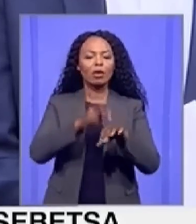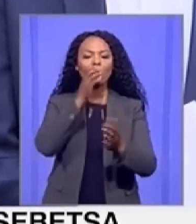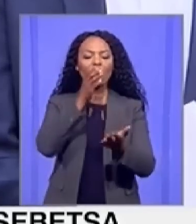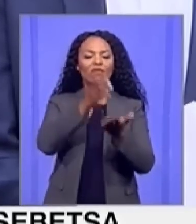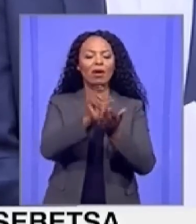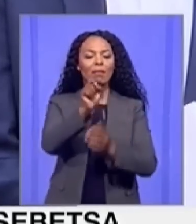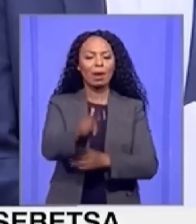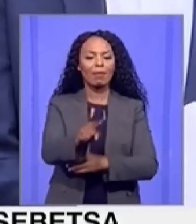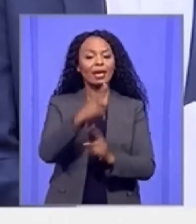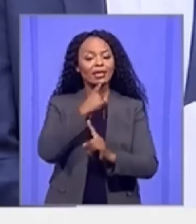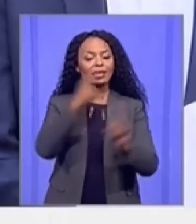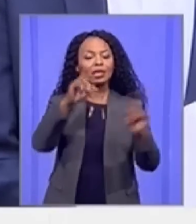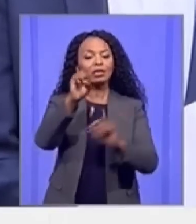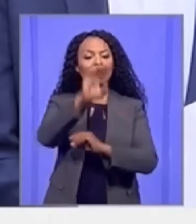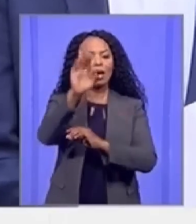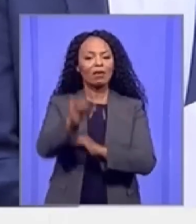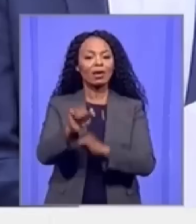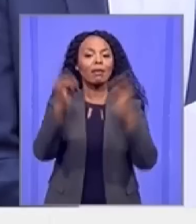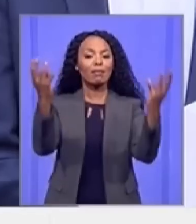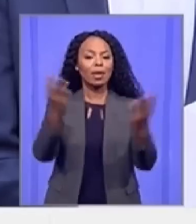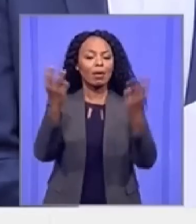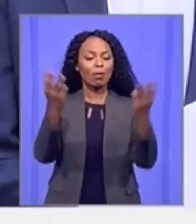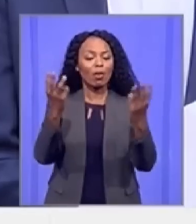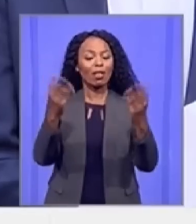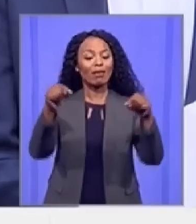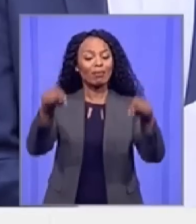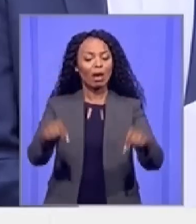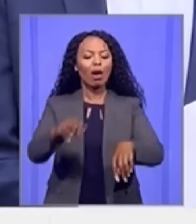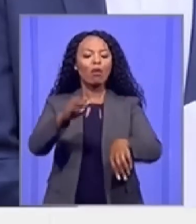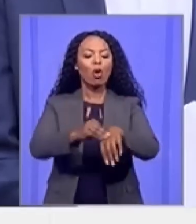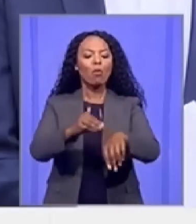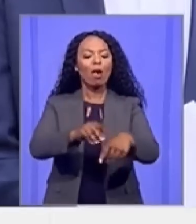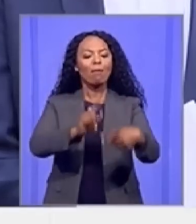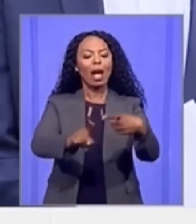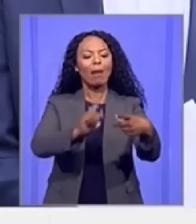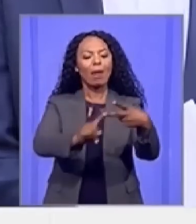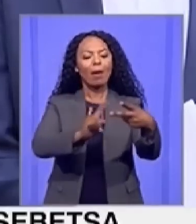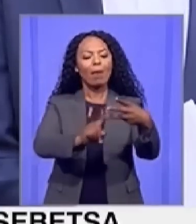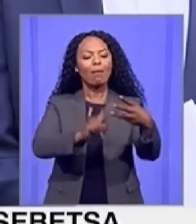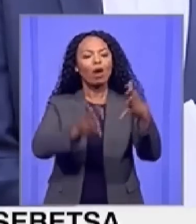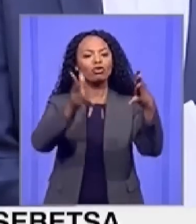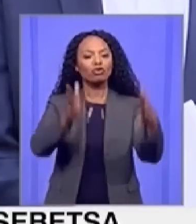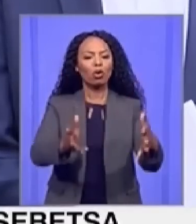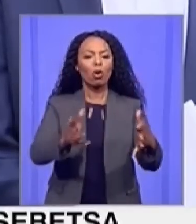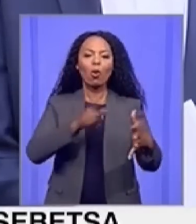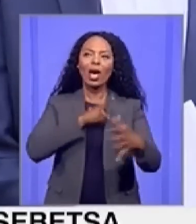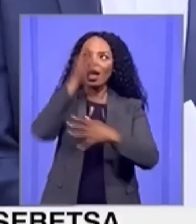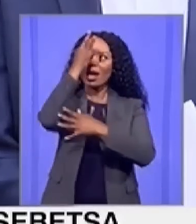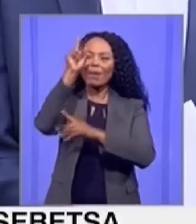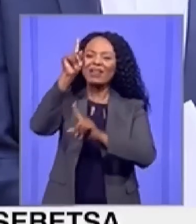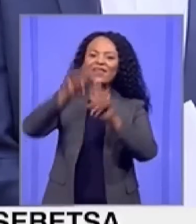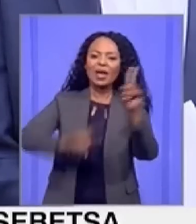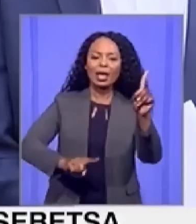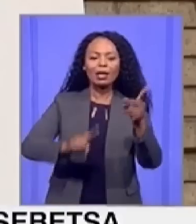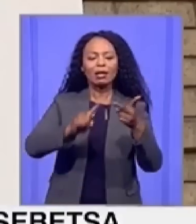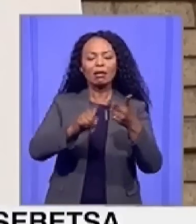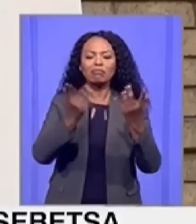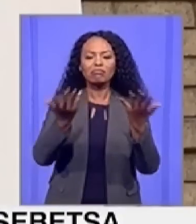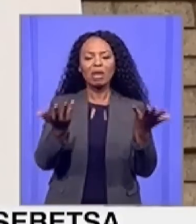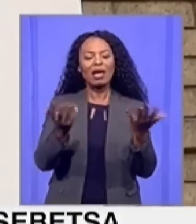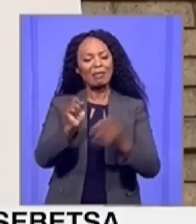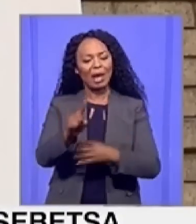all of South Africans, this is where the problem emanated, a failed government and a failing state.